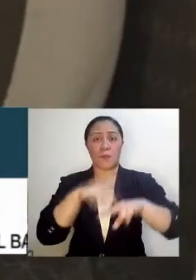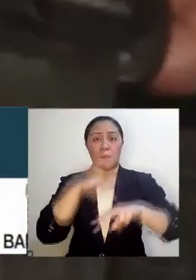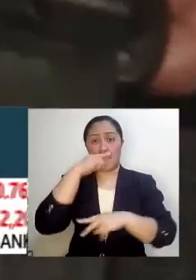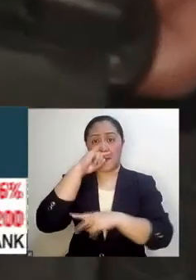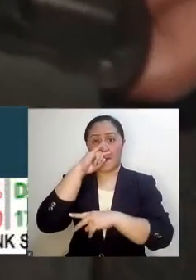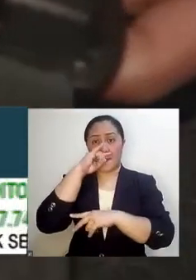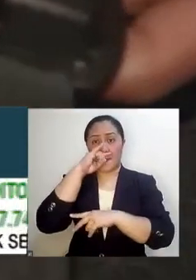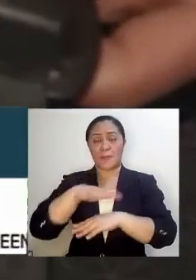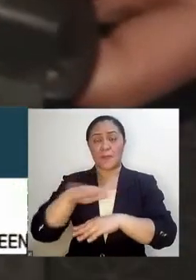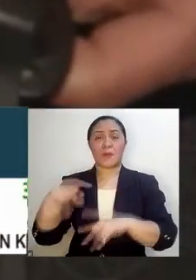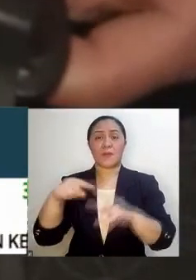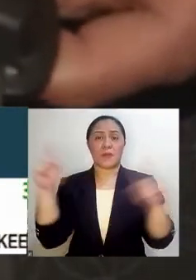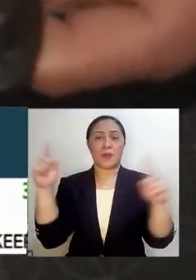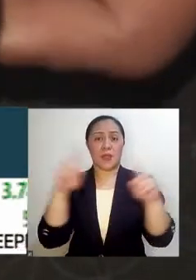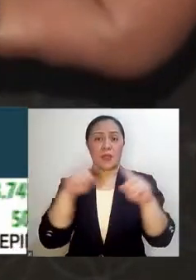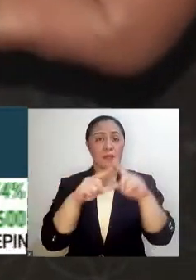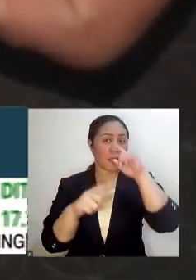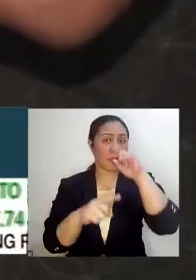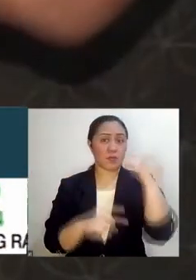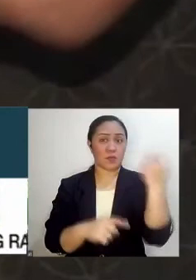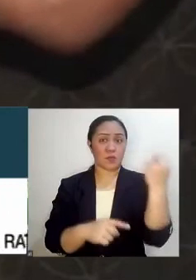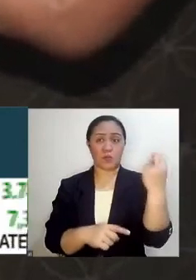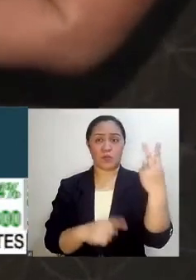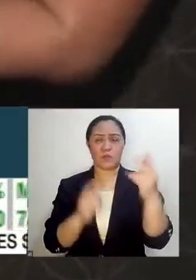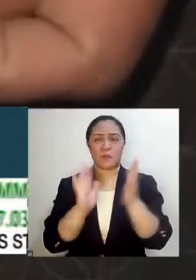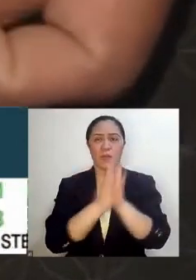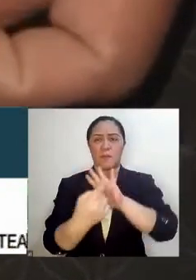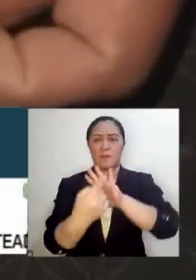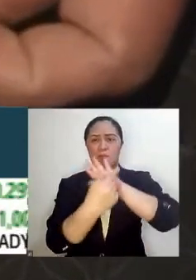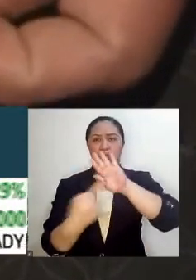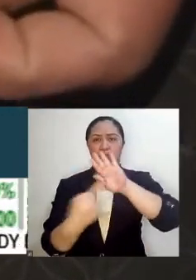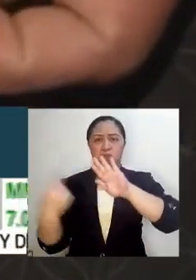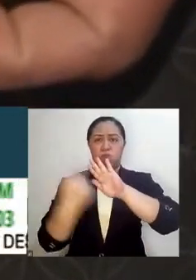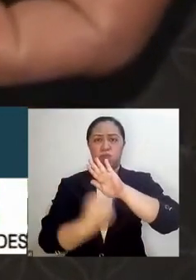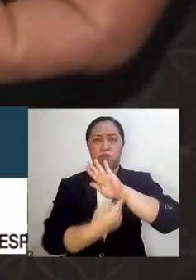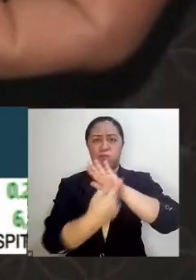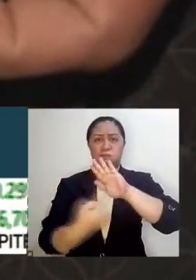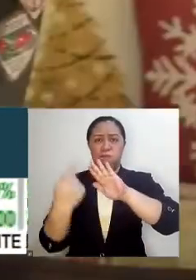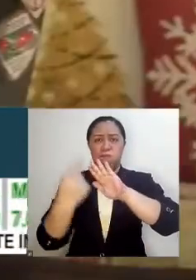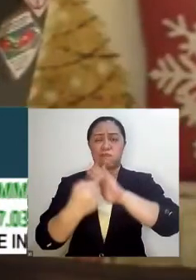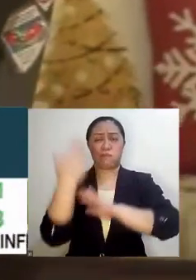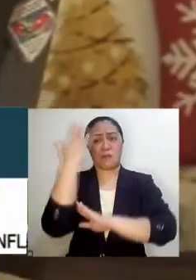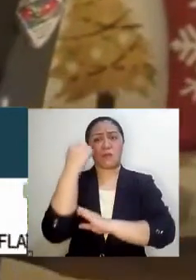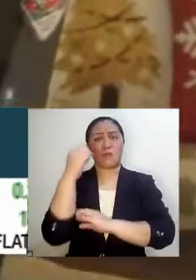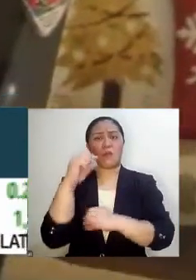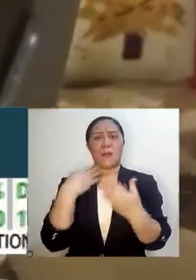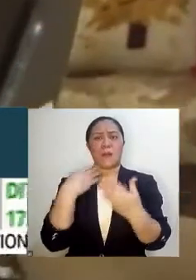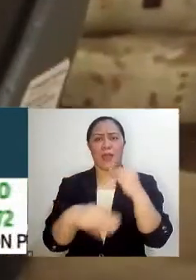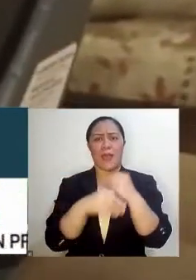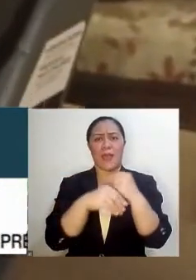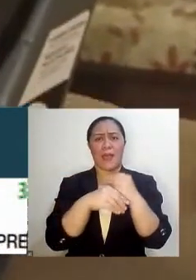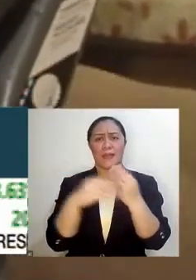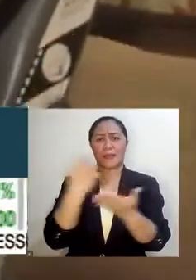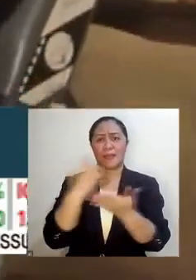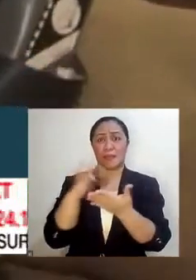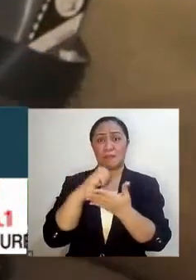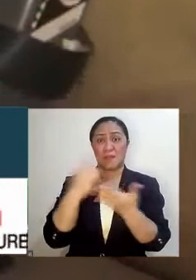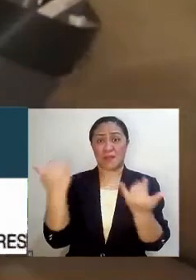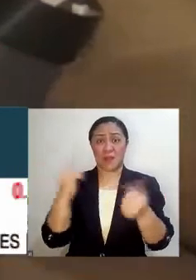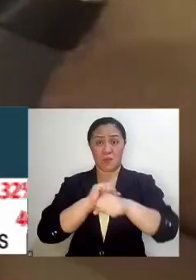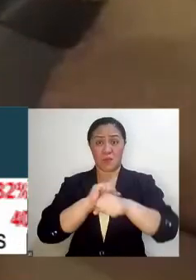age of 12, has been criticized by several sectors, calling it an added expense during the pandemic. Roque